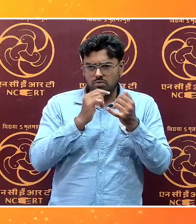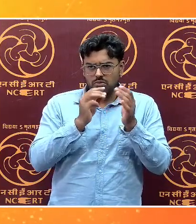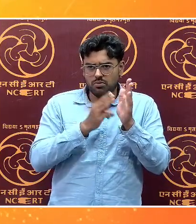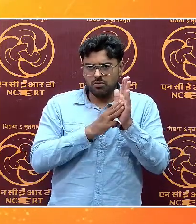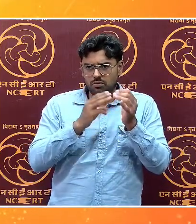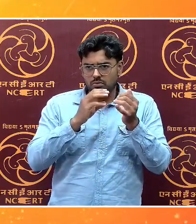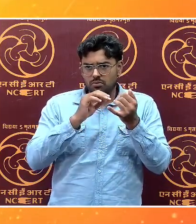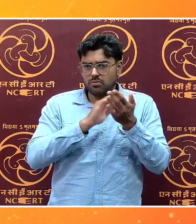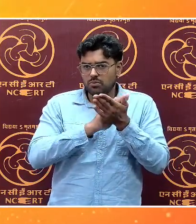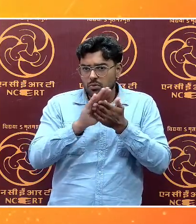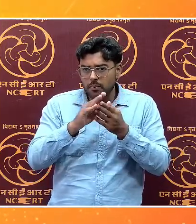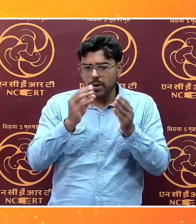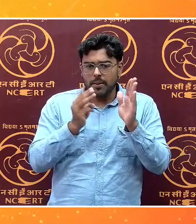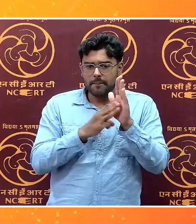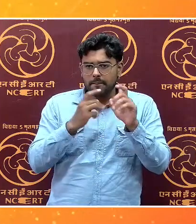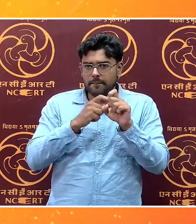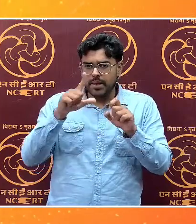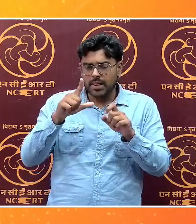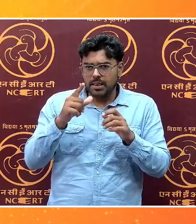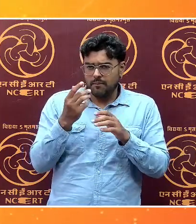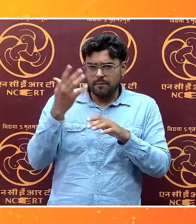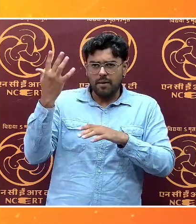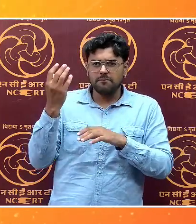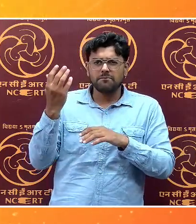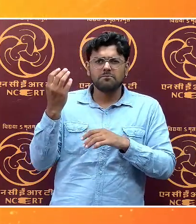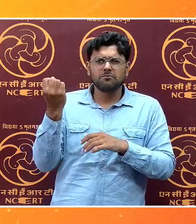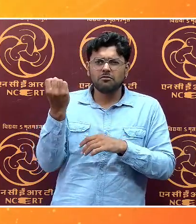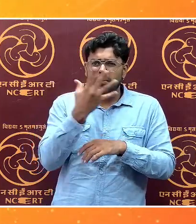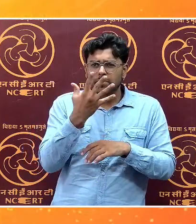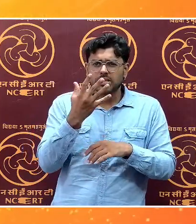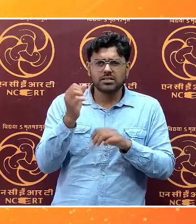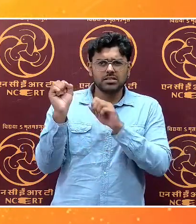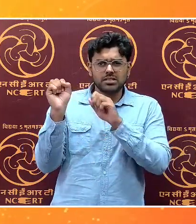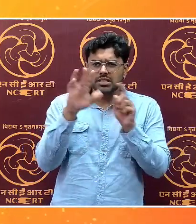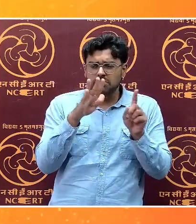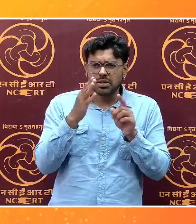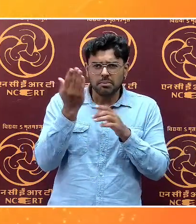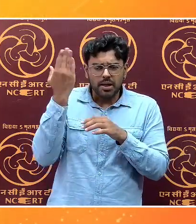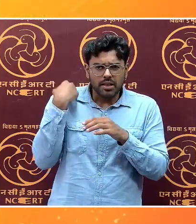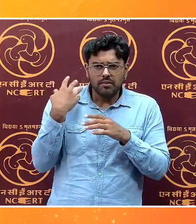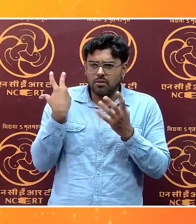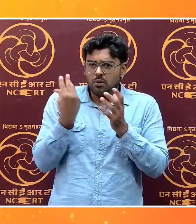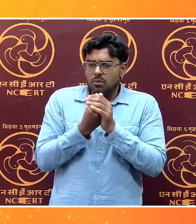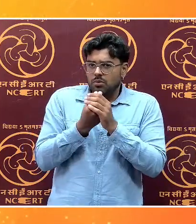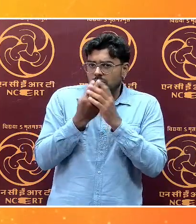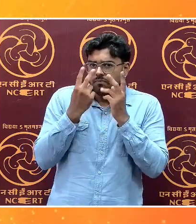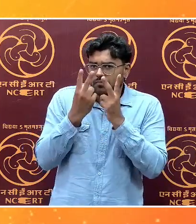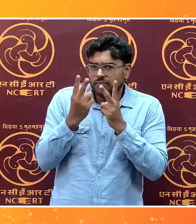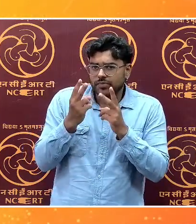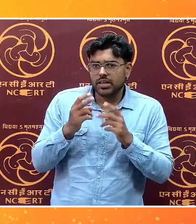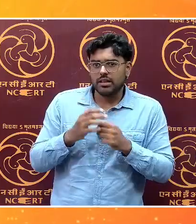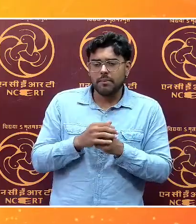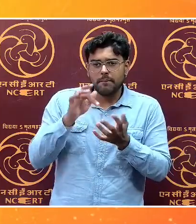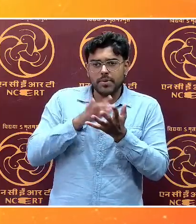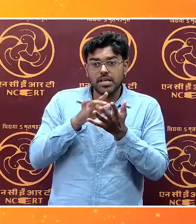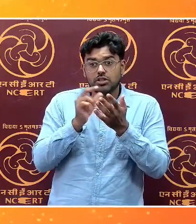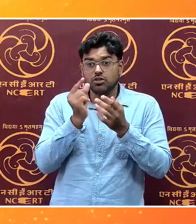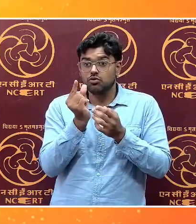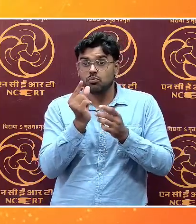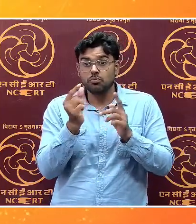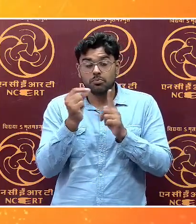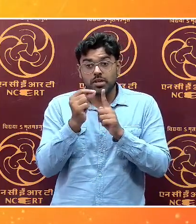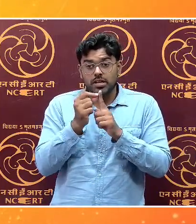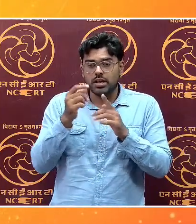5 or 6 months ago, we were watching a very Mahakumbh Mela at Prayagraj, and media and social